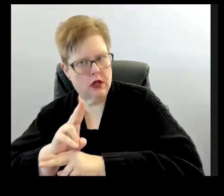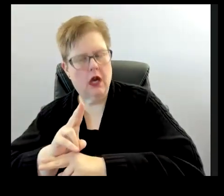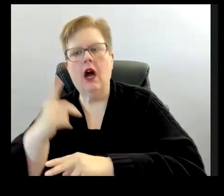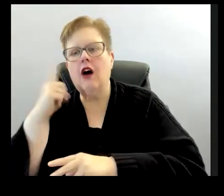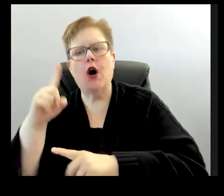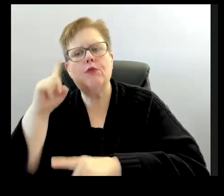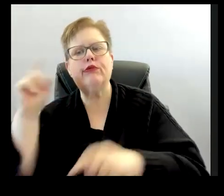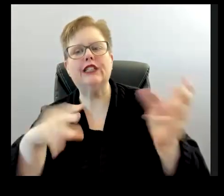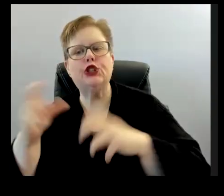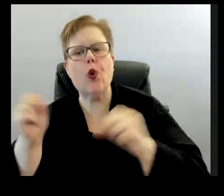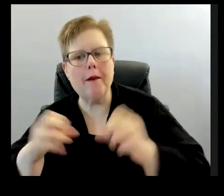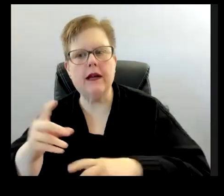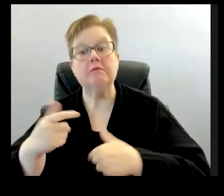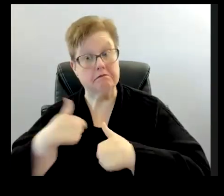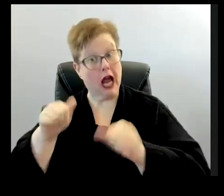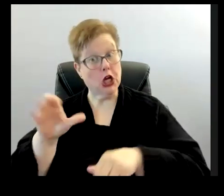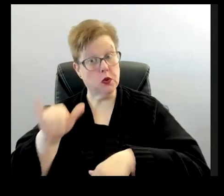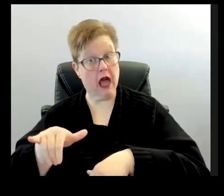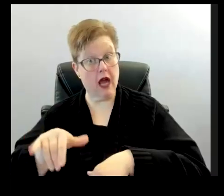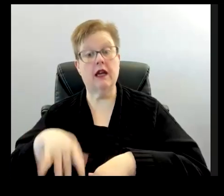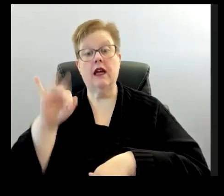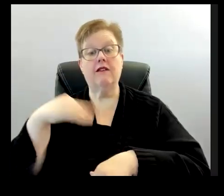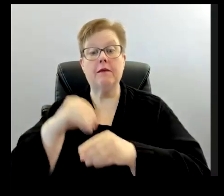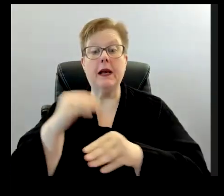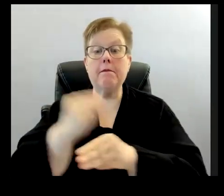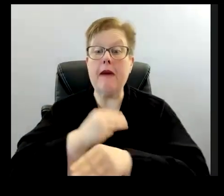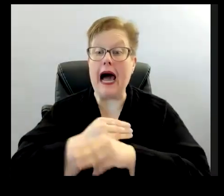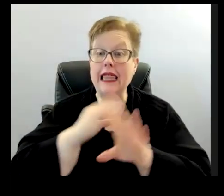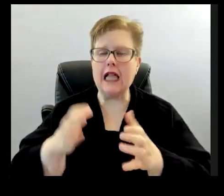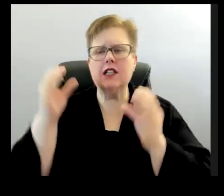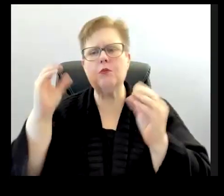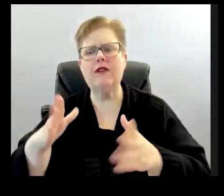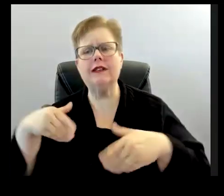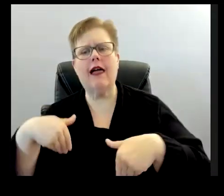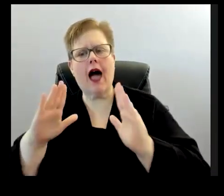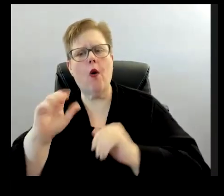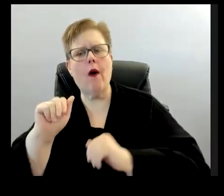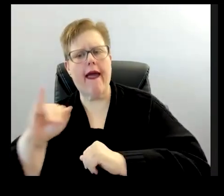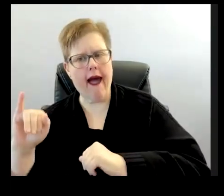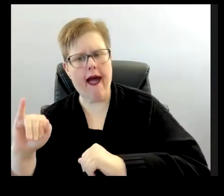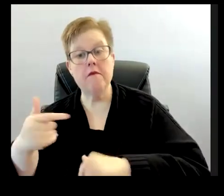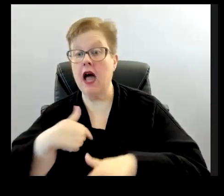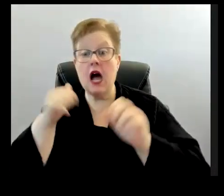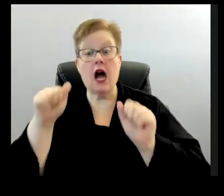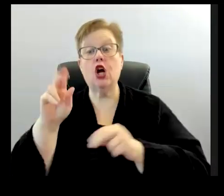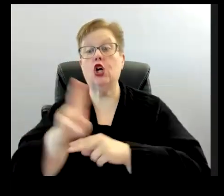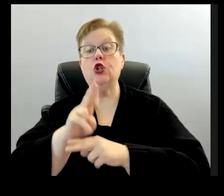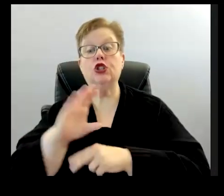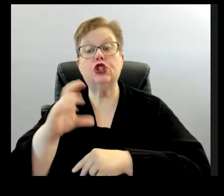for brainstorming, I can do that. If I'm in a math course and that professor has allowed AI, I can